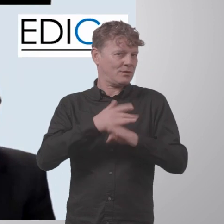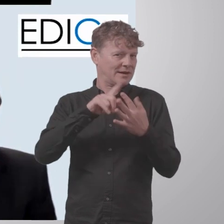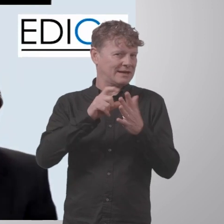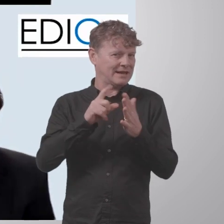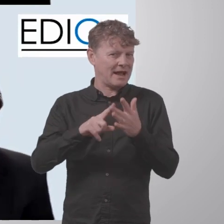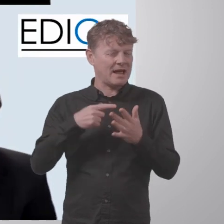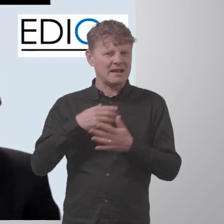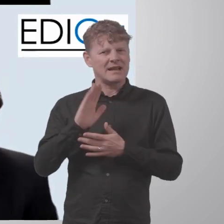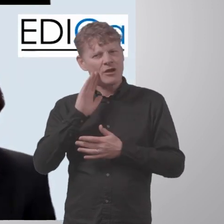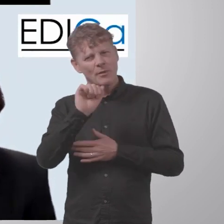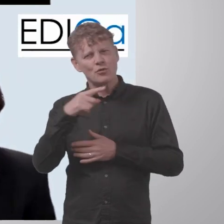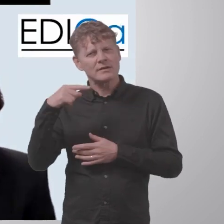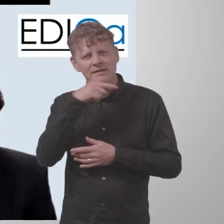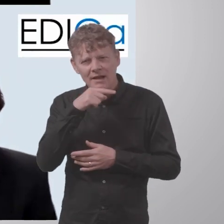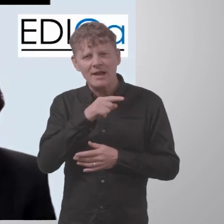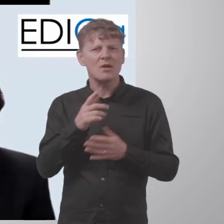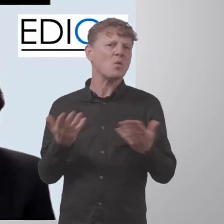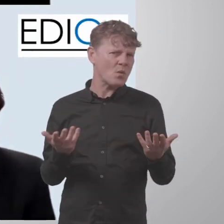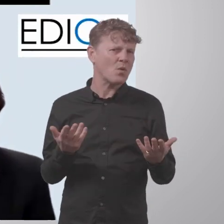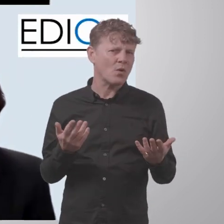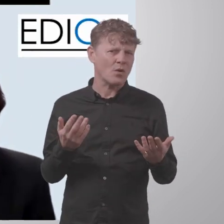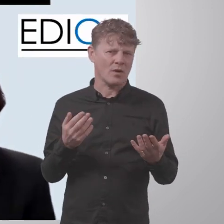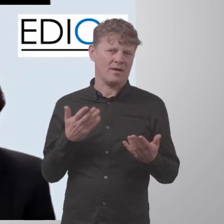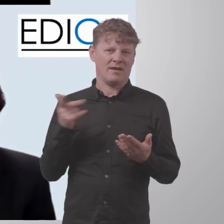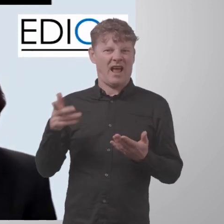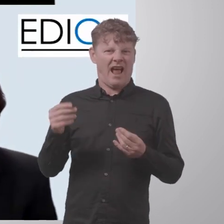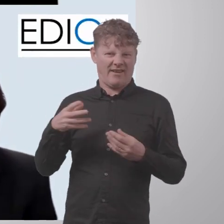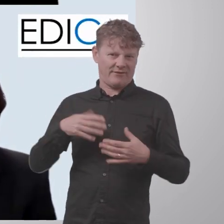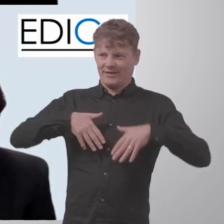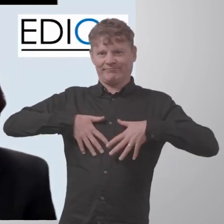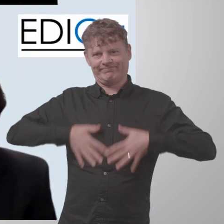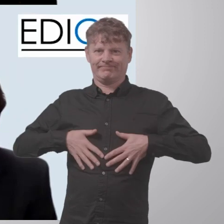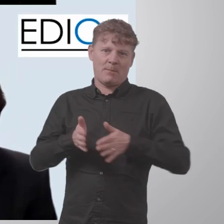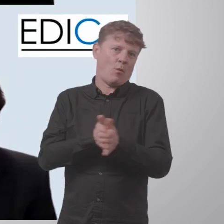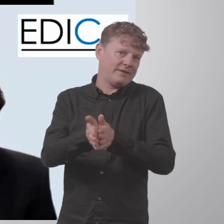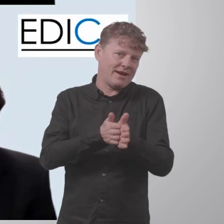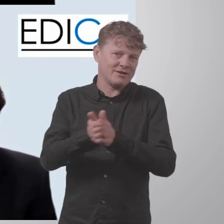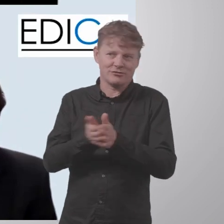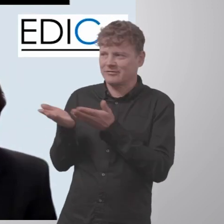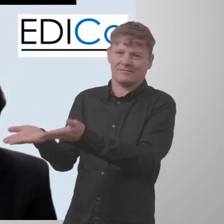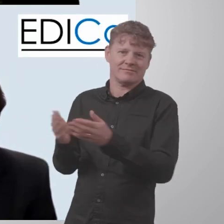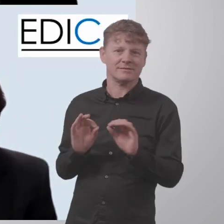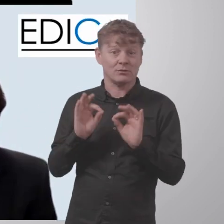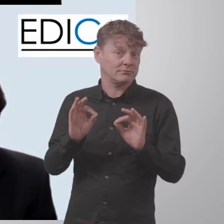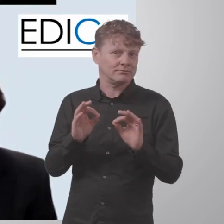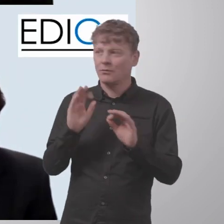that as, in some respects, an intrinsic motivation is pretty awesome to hear as well. So thank you so much for that.